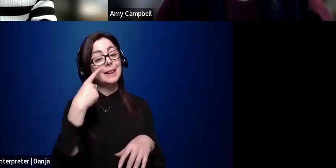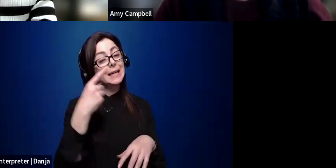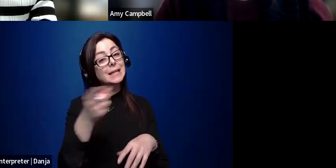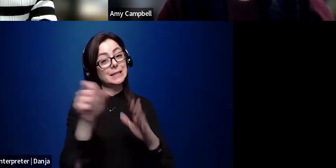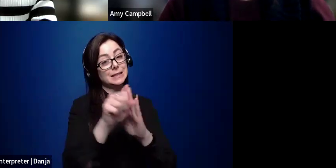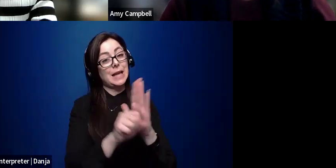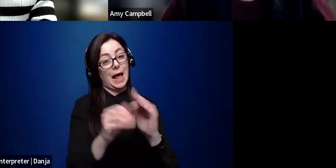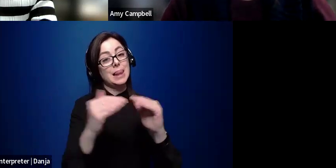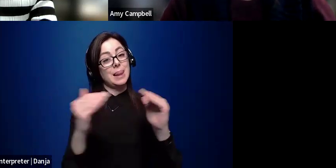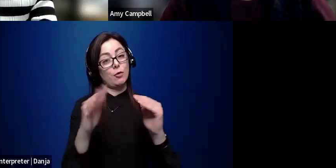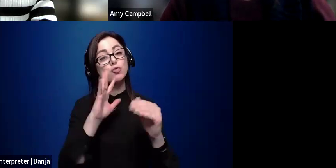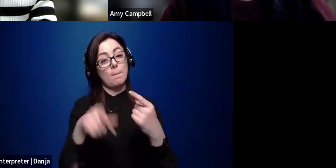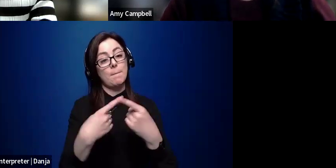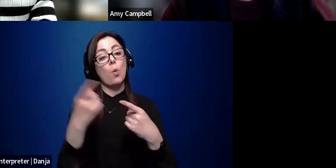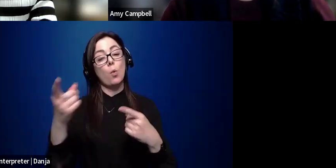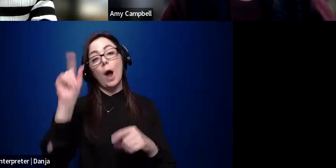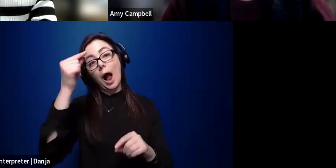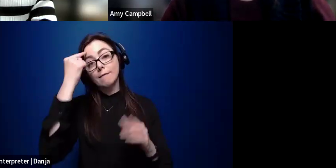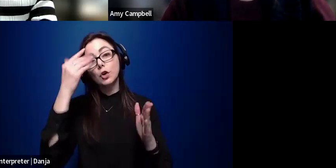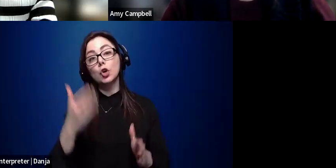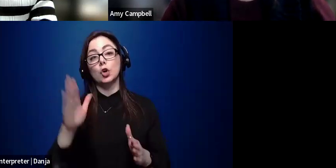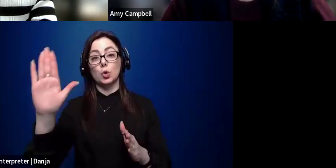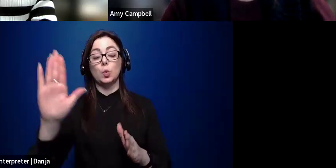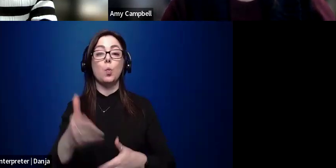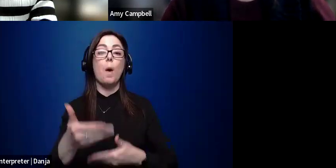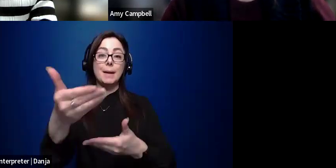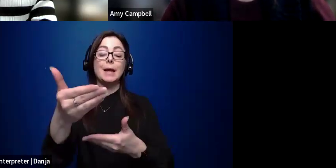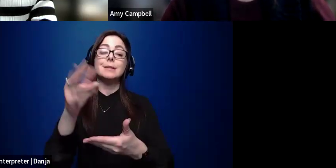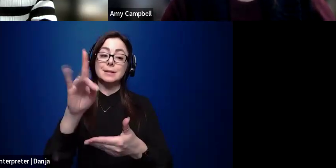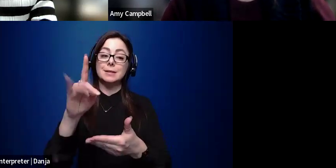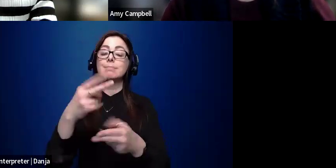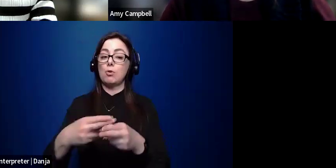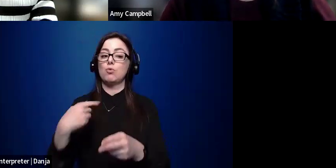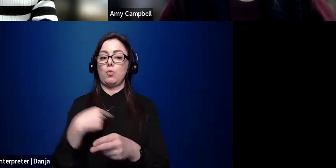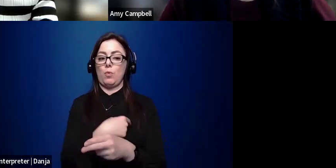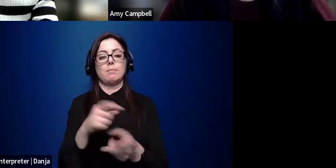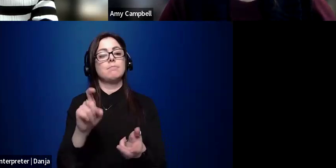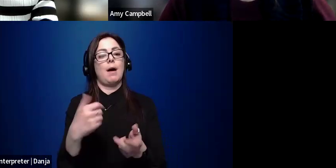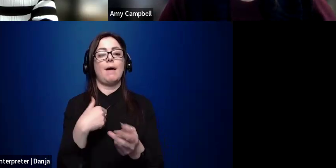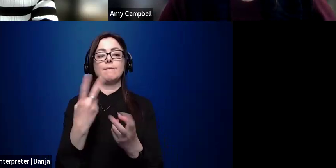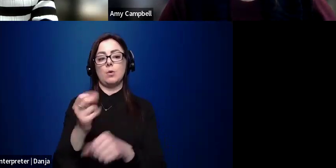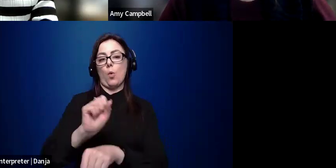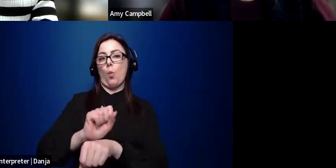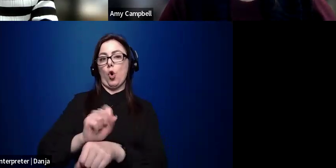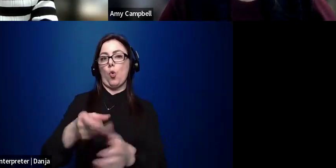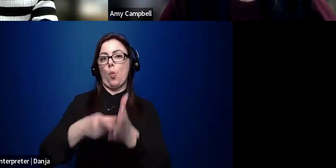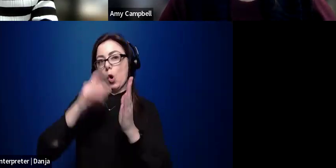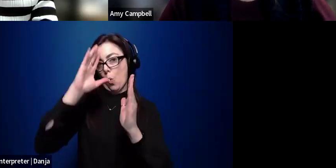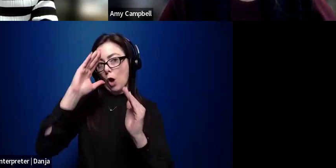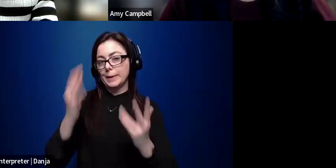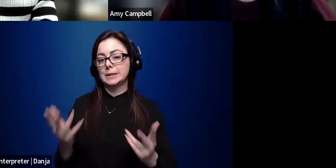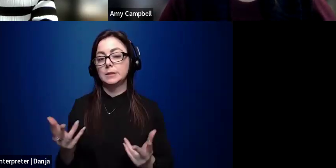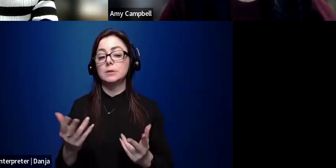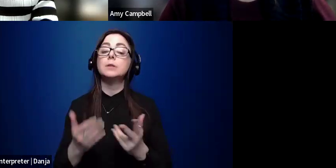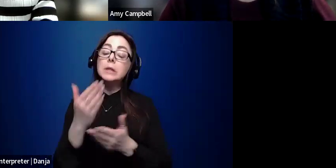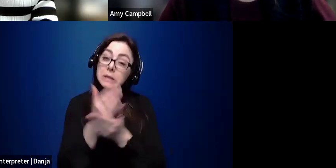It was in the governor's recommendations that we have work requirements. Now, there might be people that are exempt.